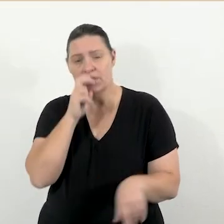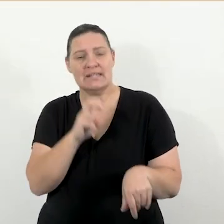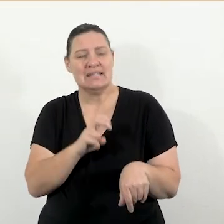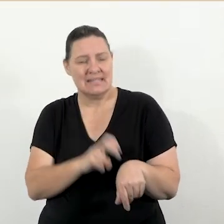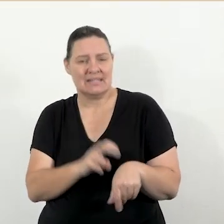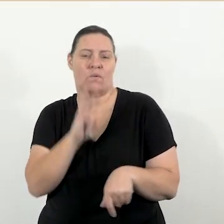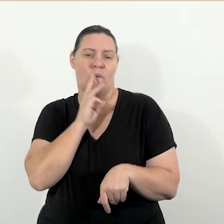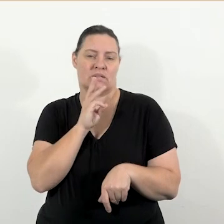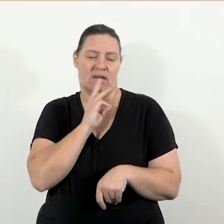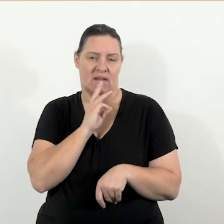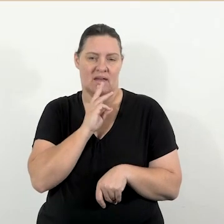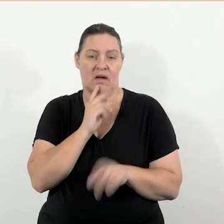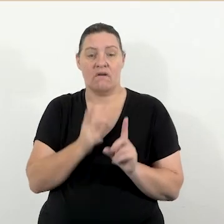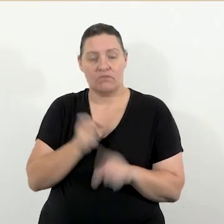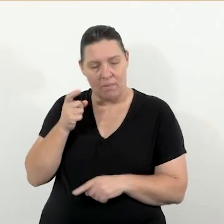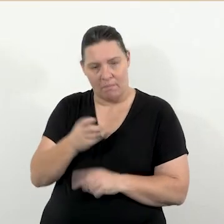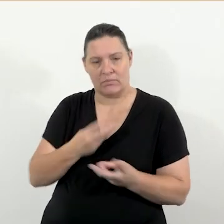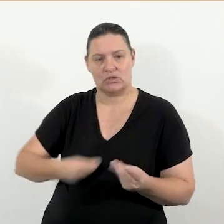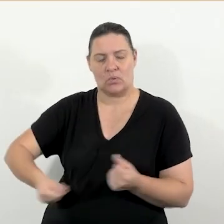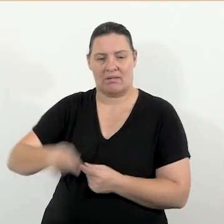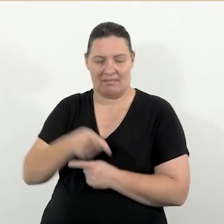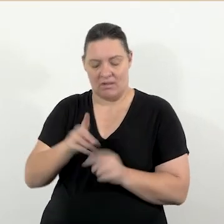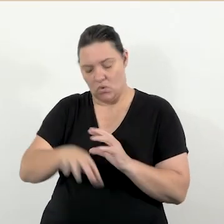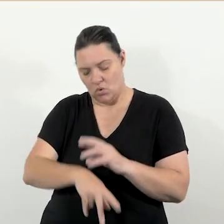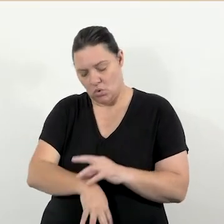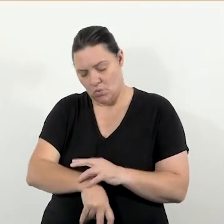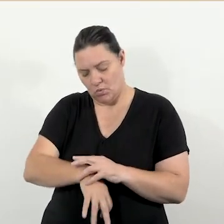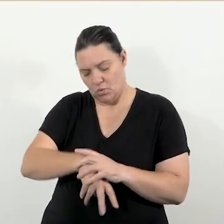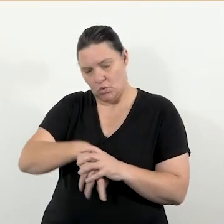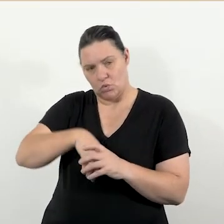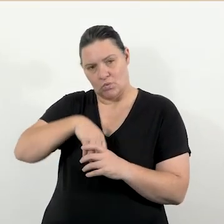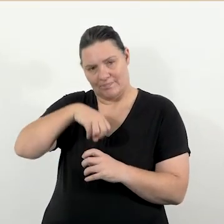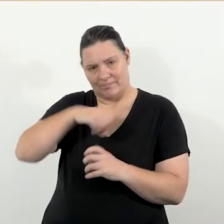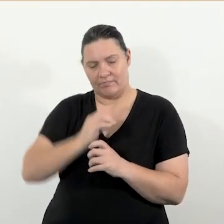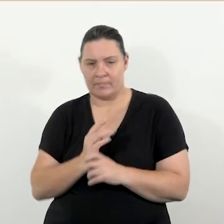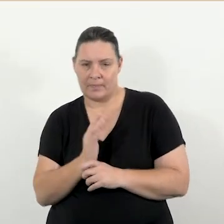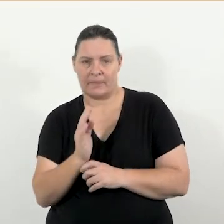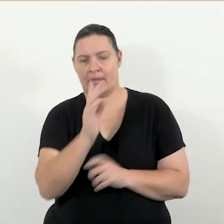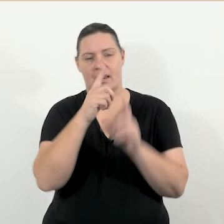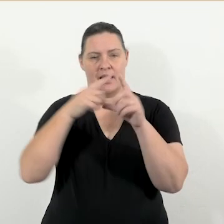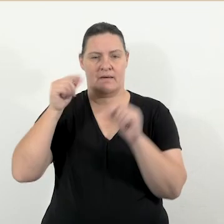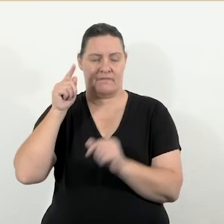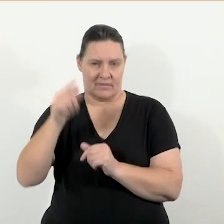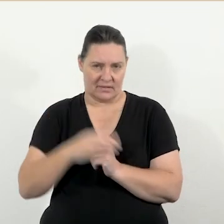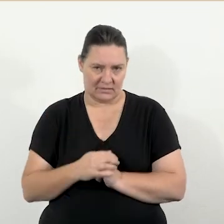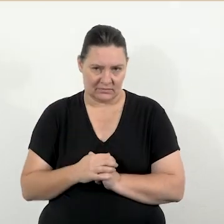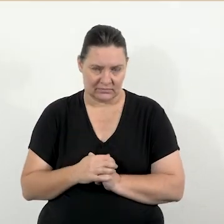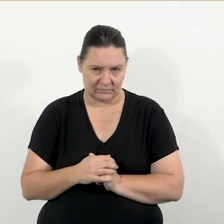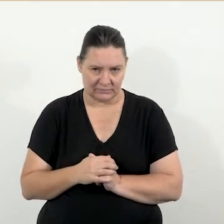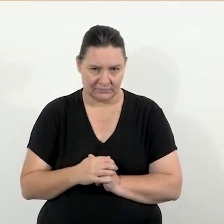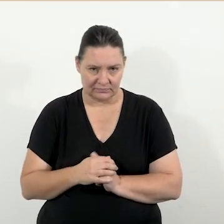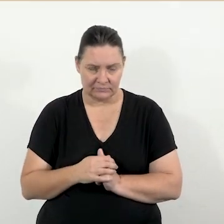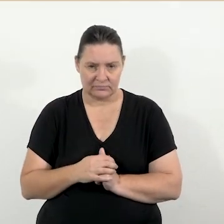we need the water from the soil to be absorbed into the leaf, okay, into the